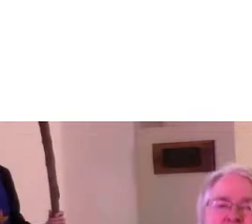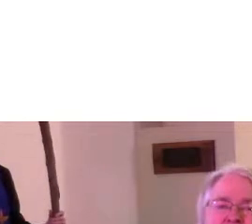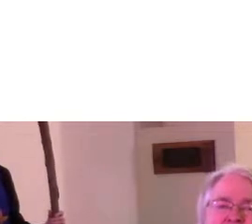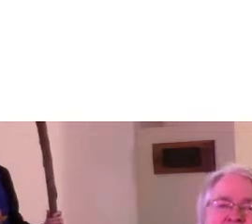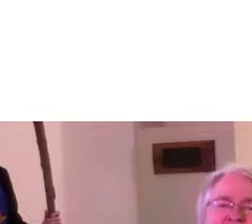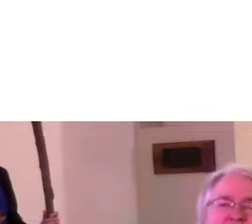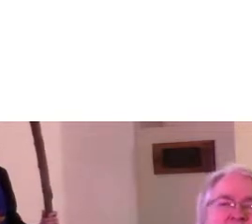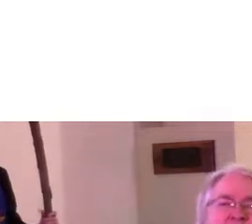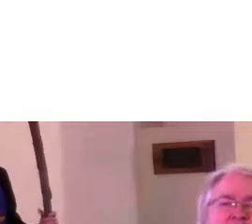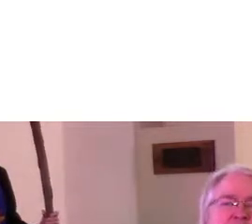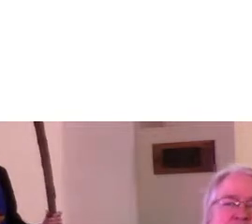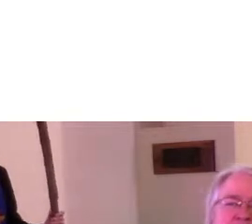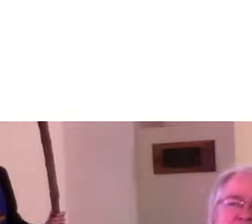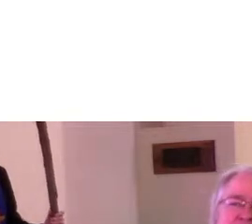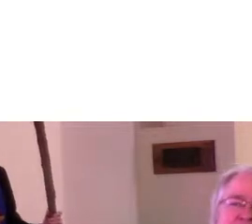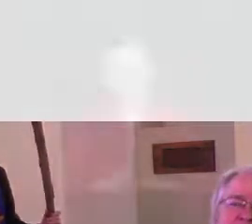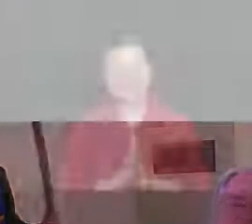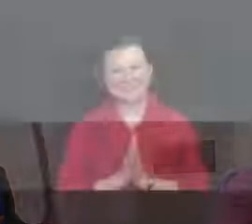bound.